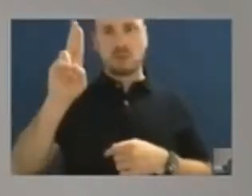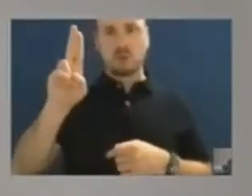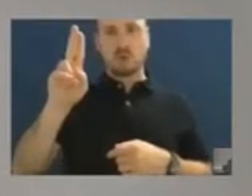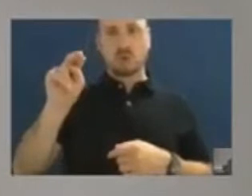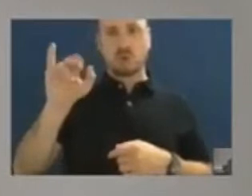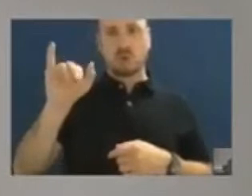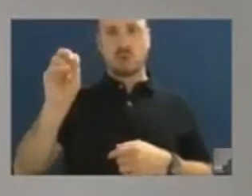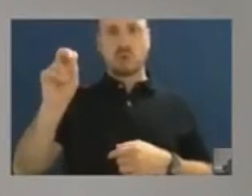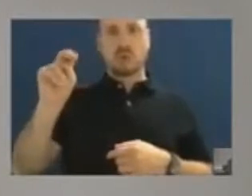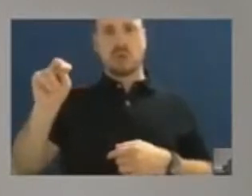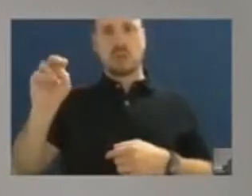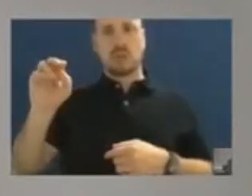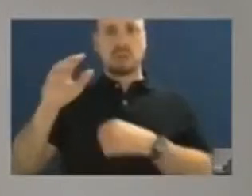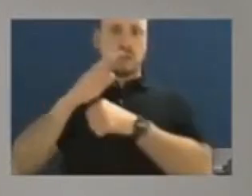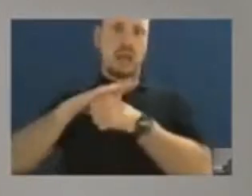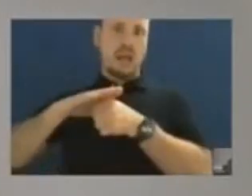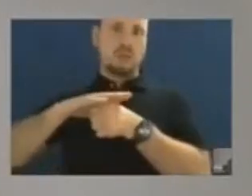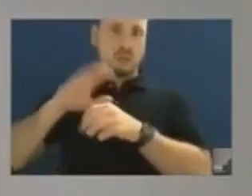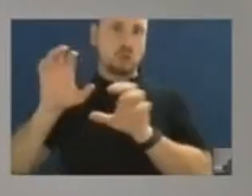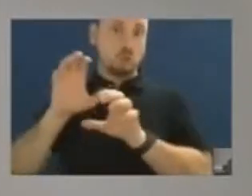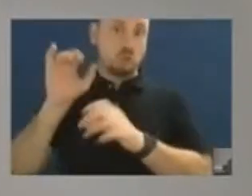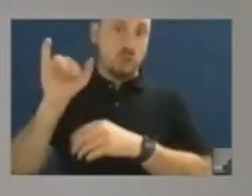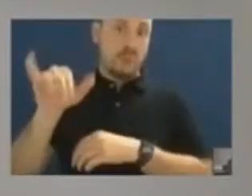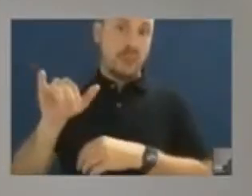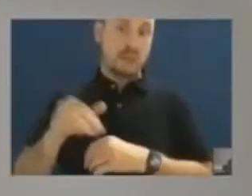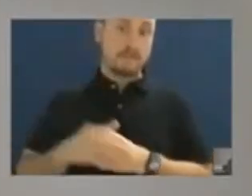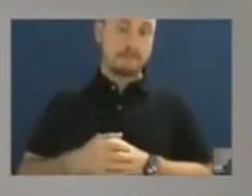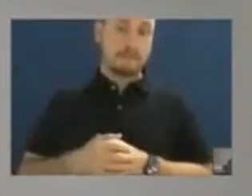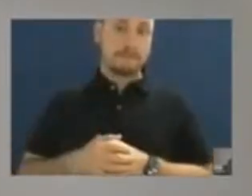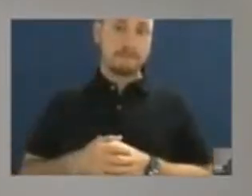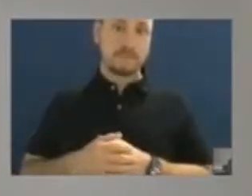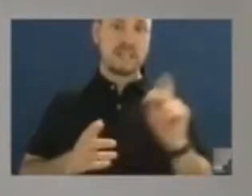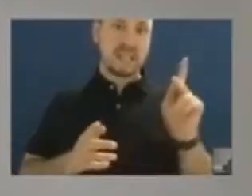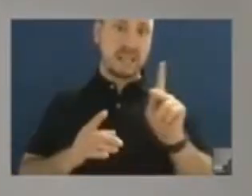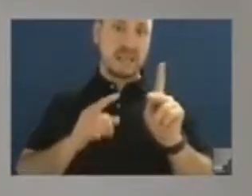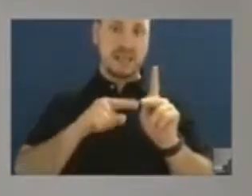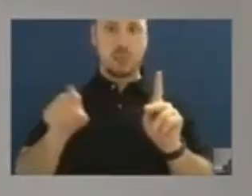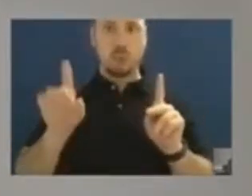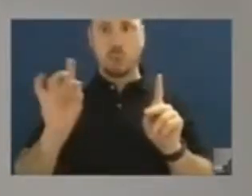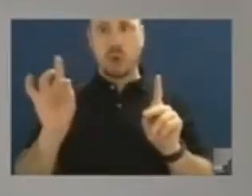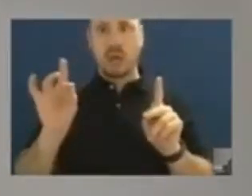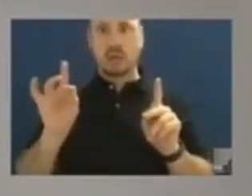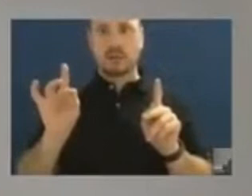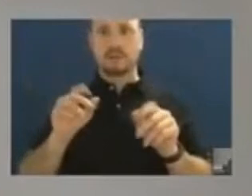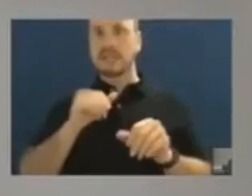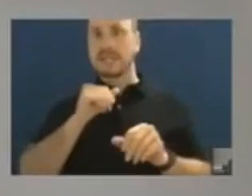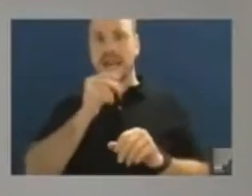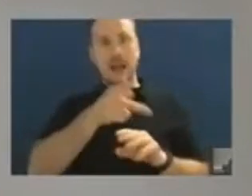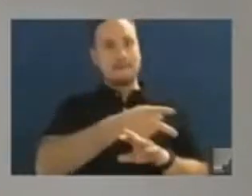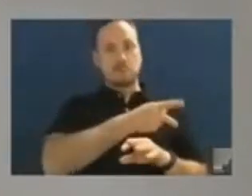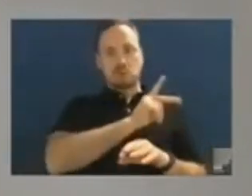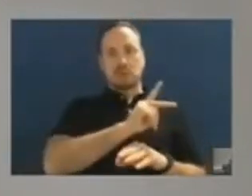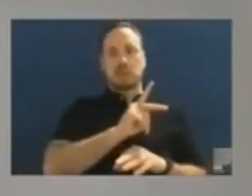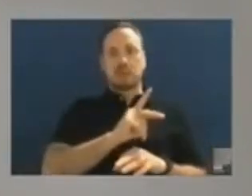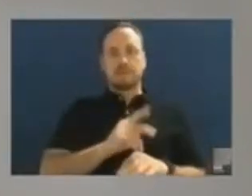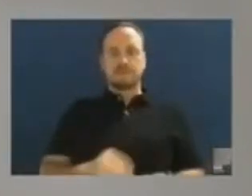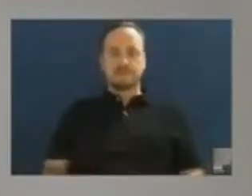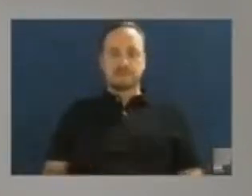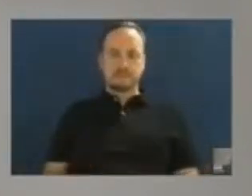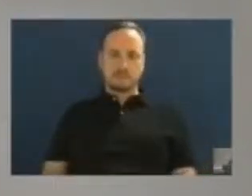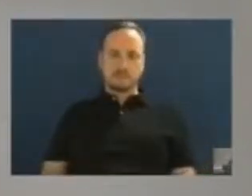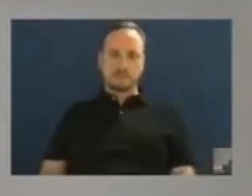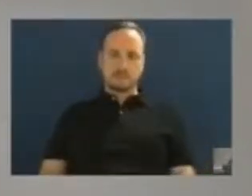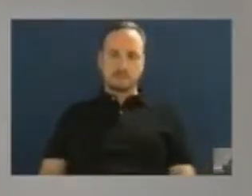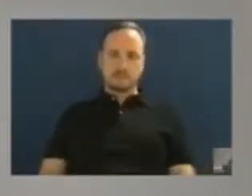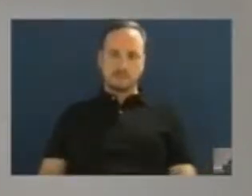come in, and it only applies to students who are in K through 8. It does not include pre-K. And I think that's clear for everybody to